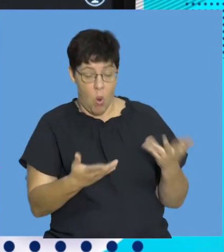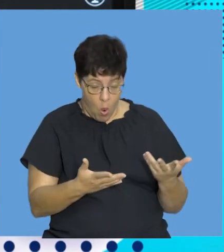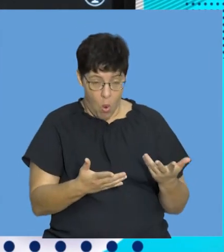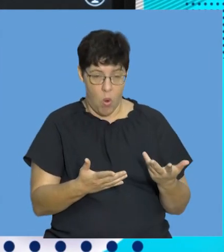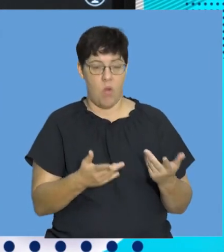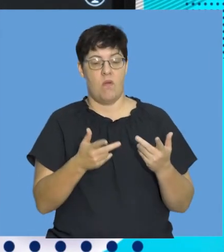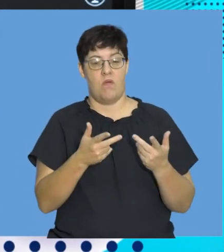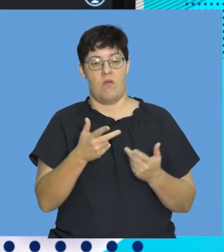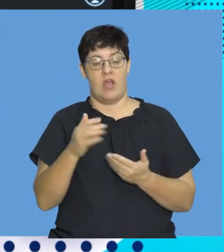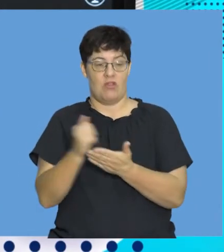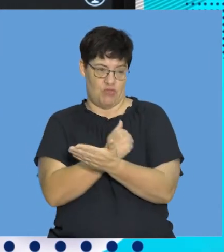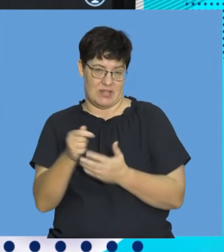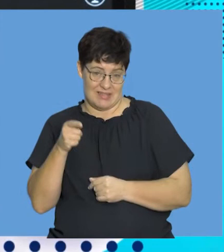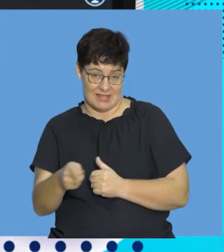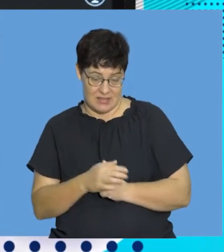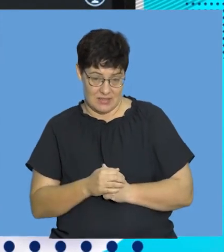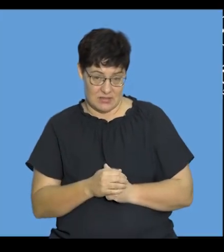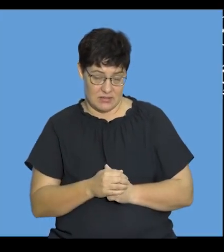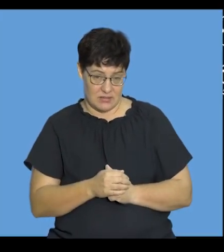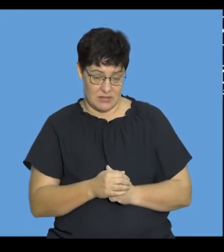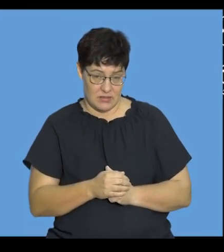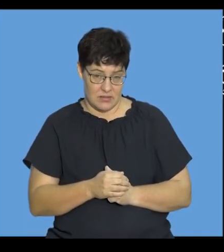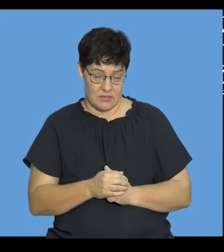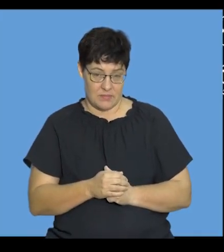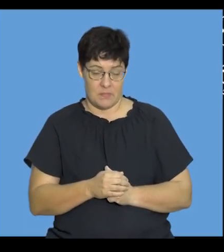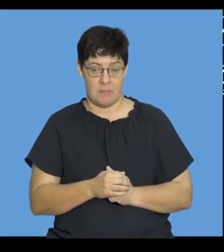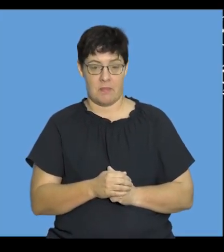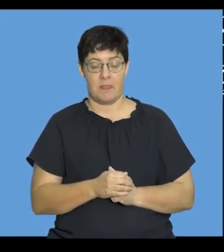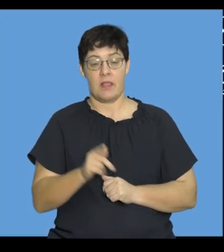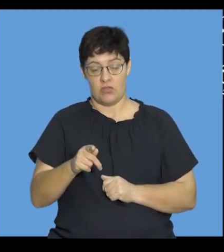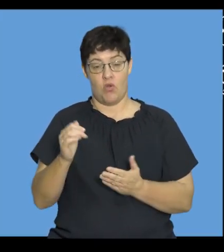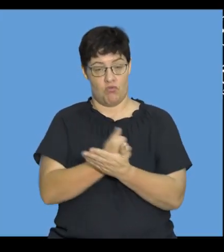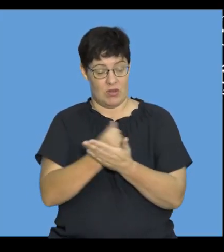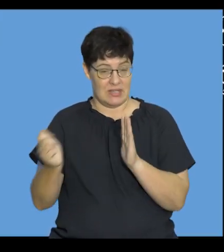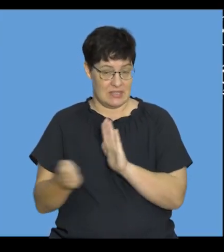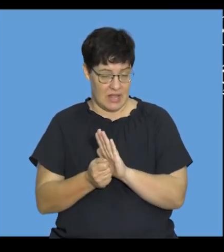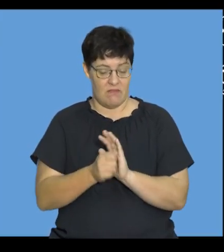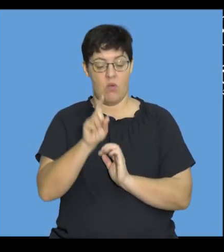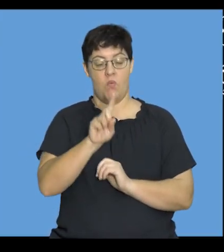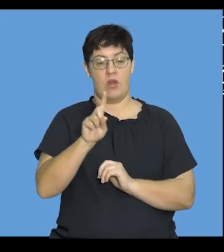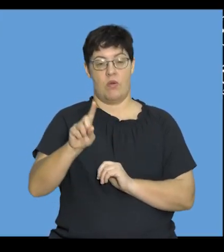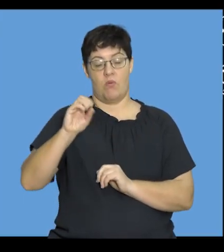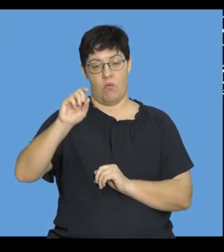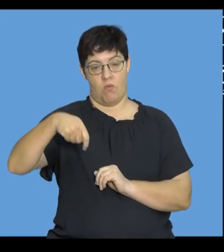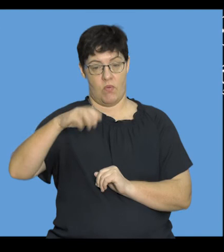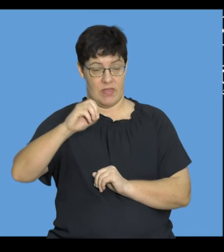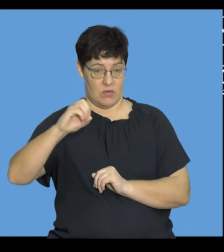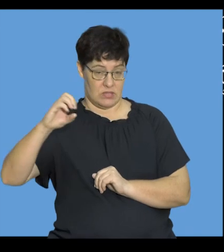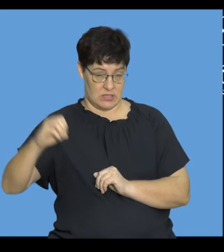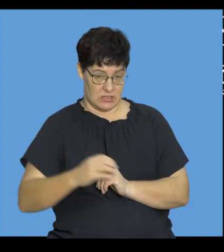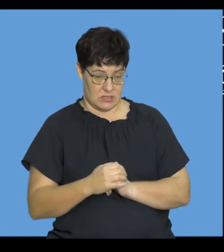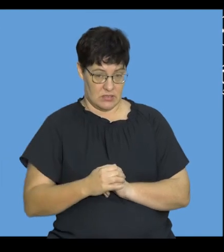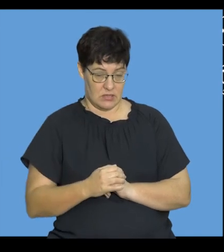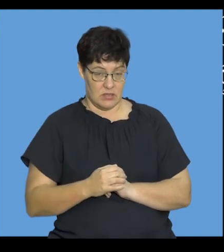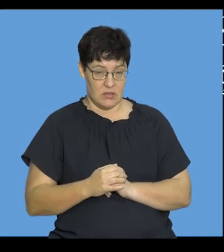my credit sales that I want. Okay, so I've got my credit sales of 110,000. Step number 1, what component will pay